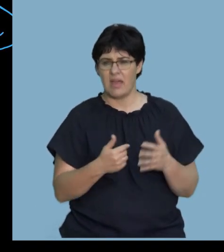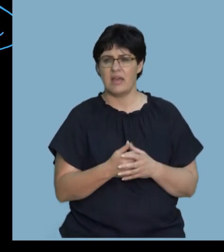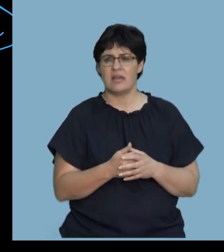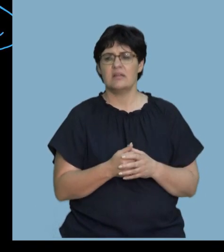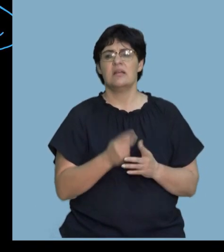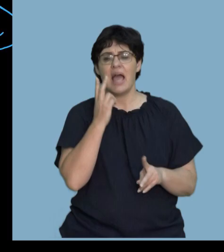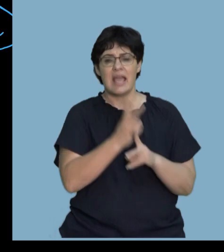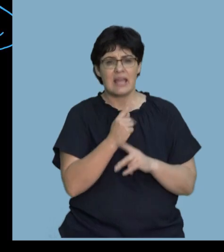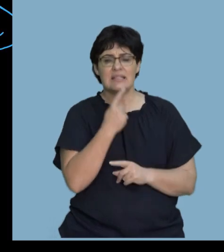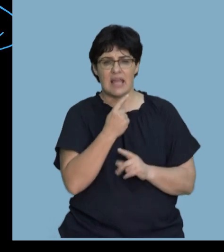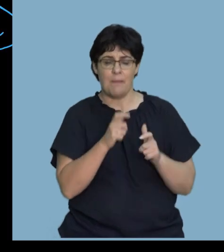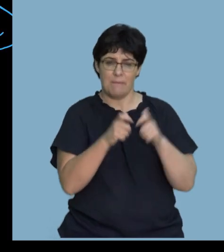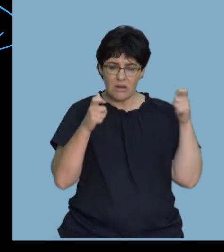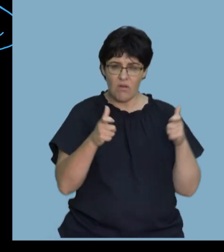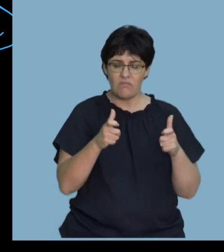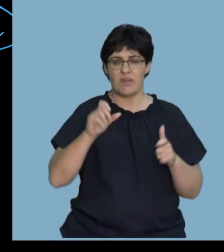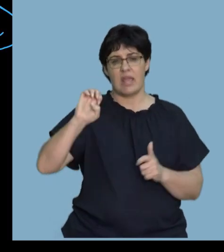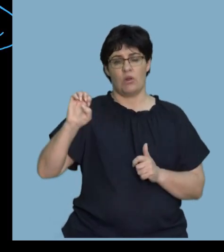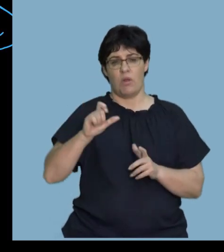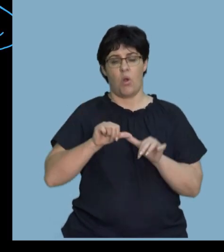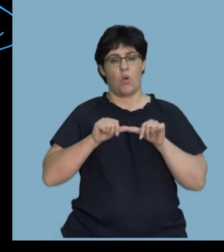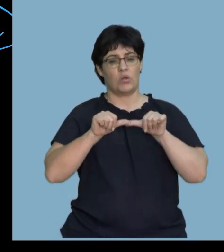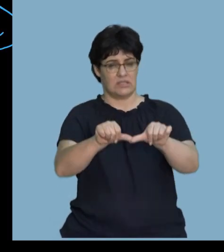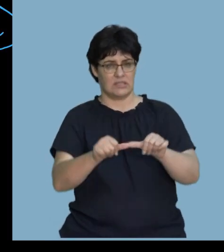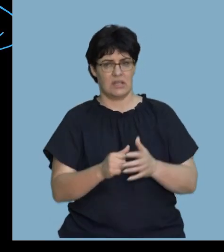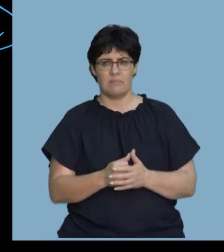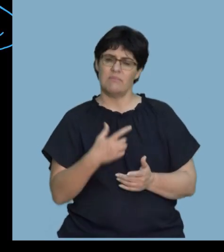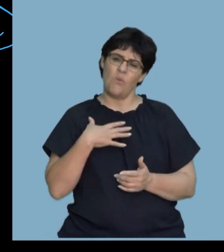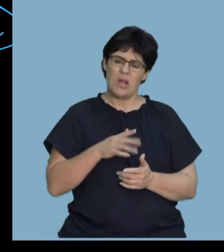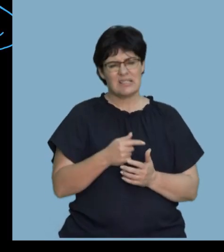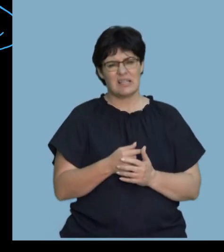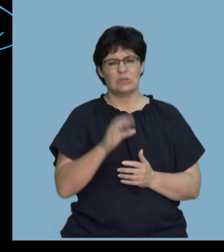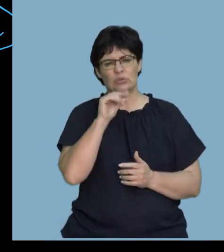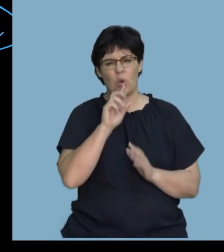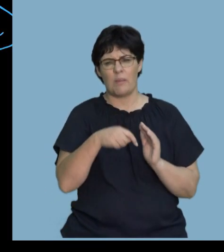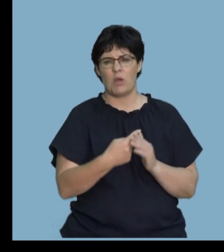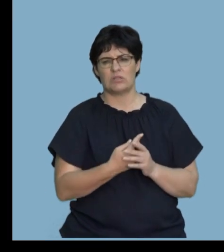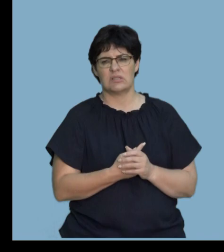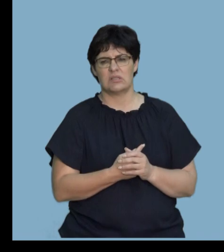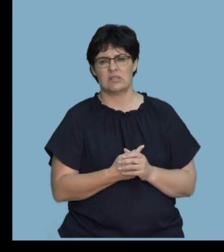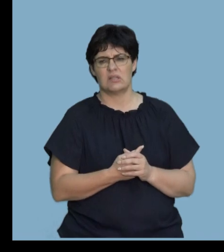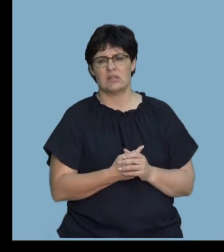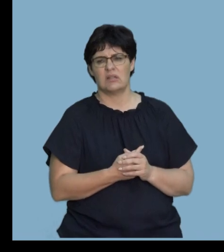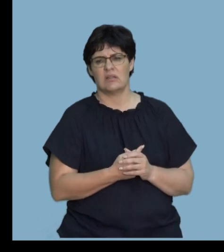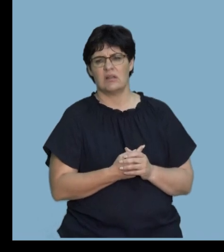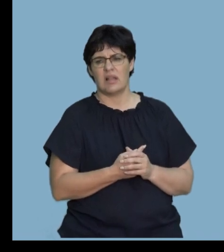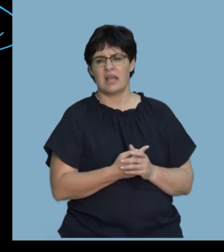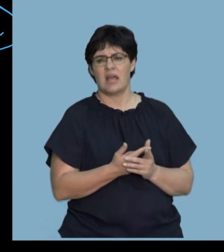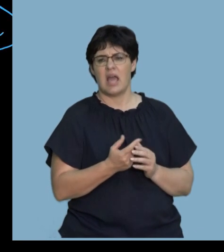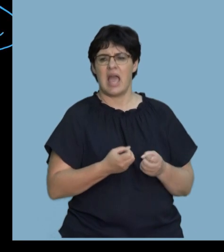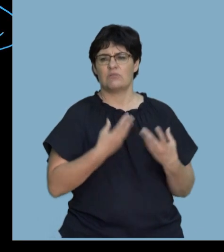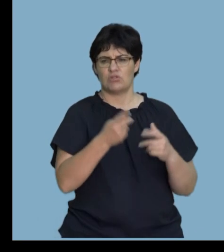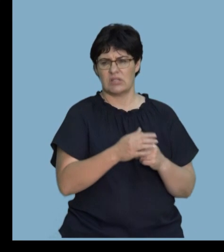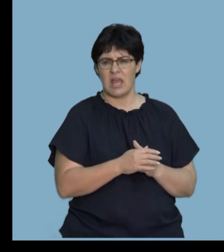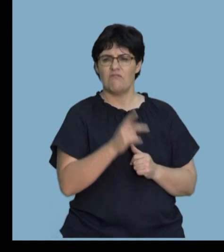again, it talks about the magnitude of the equilibrium constant. I'm tempted to talk about the Kc expression,